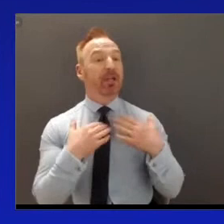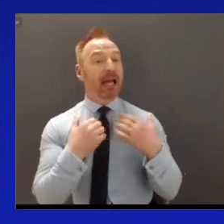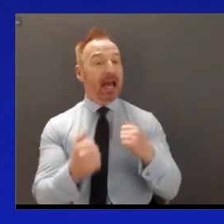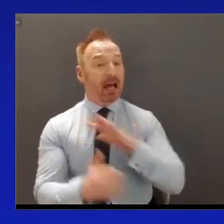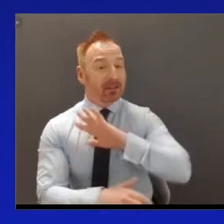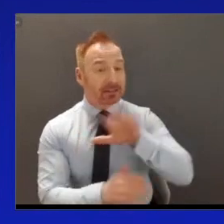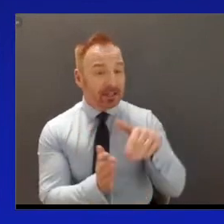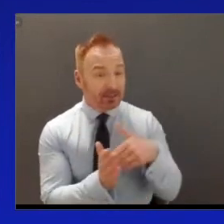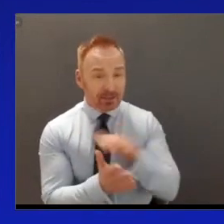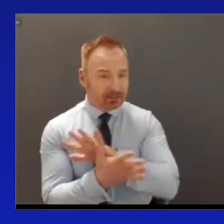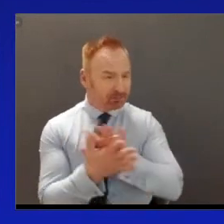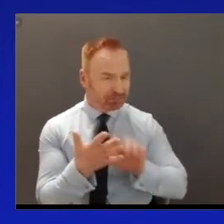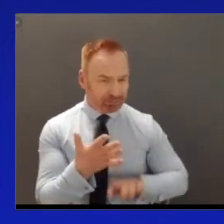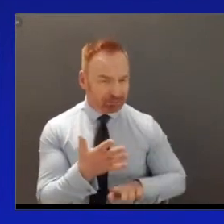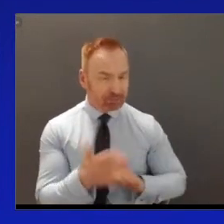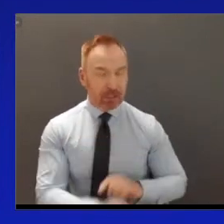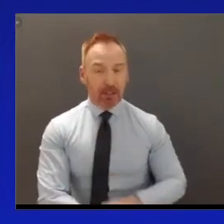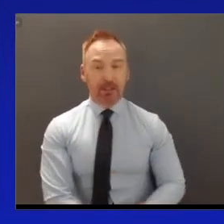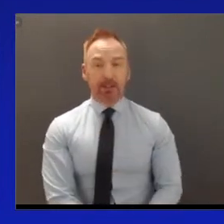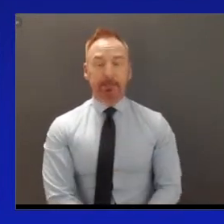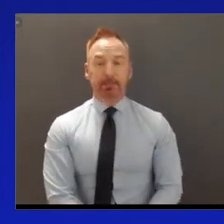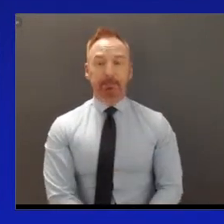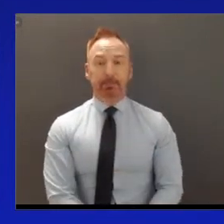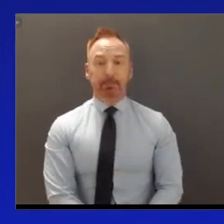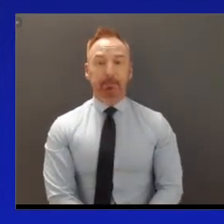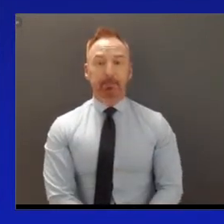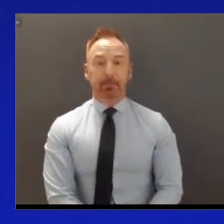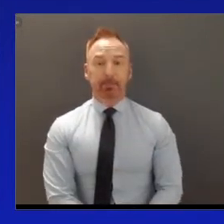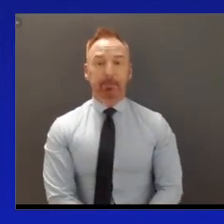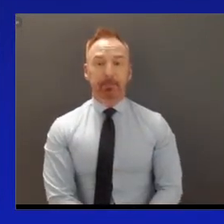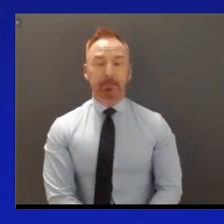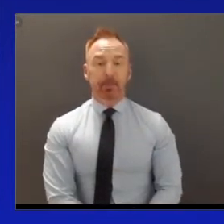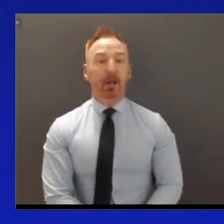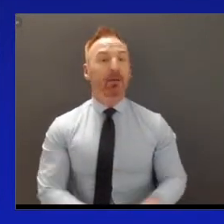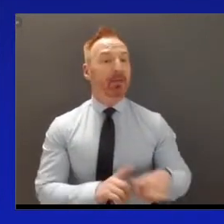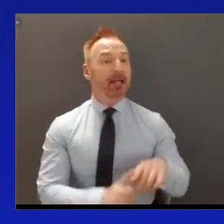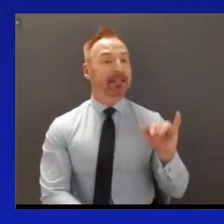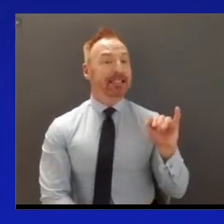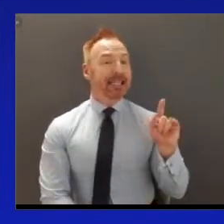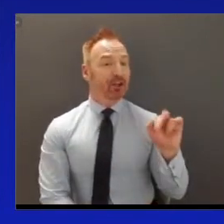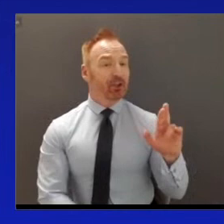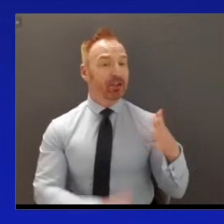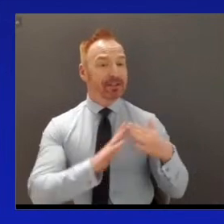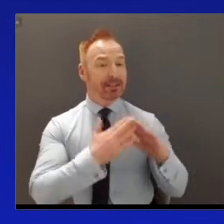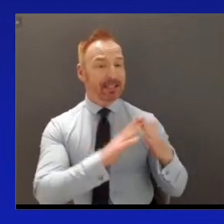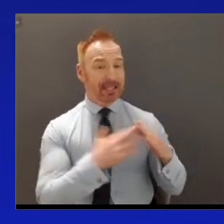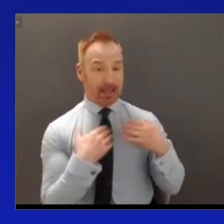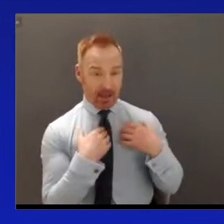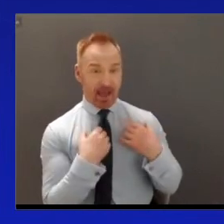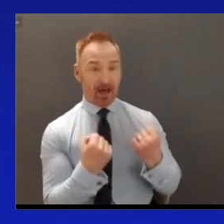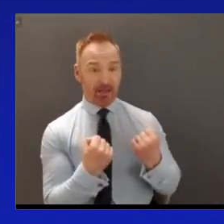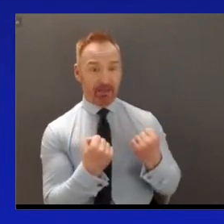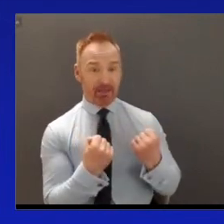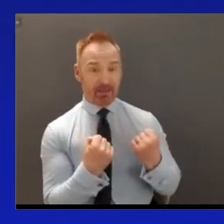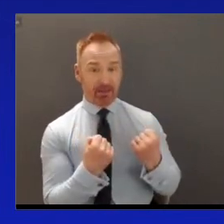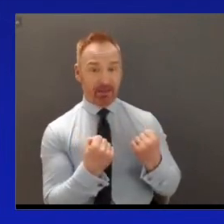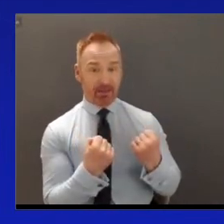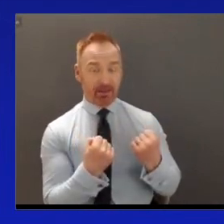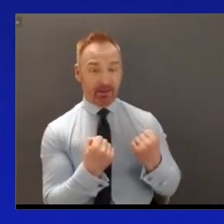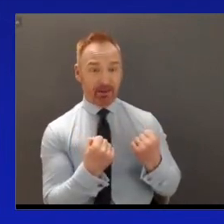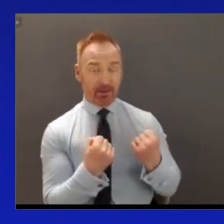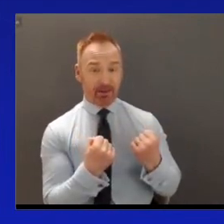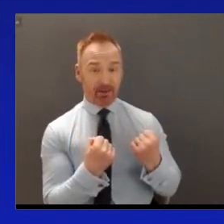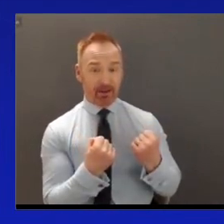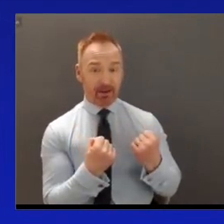we are also relying on inner city health, where we actually do have a mechanism to